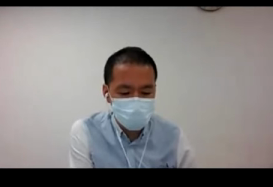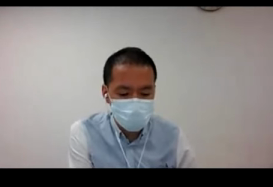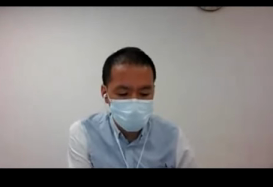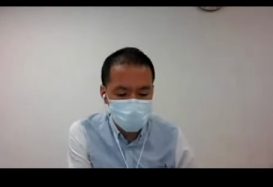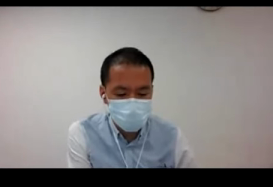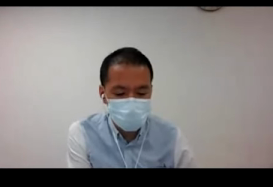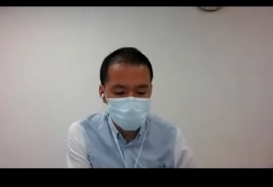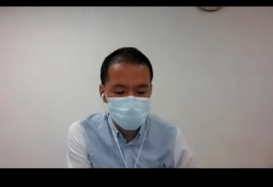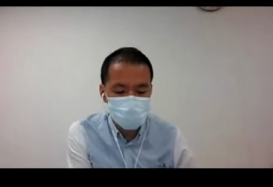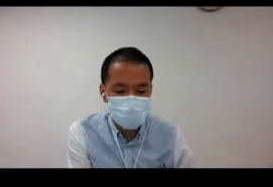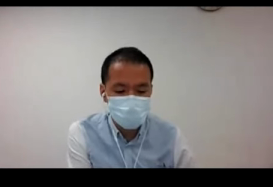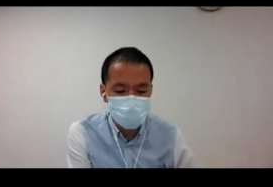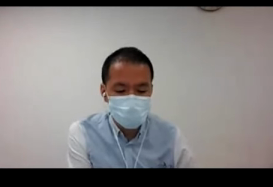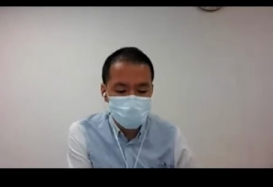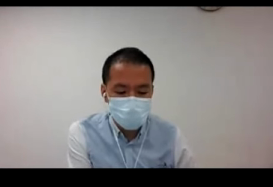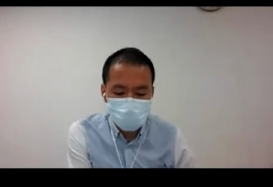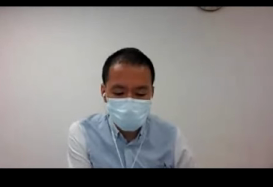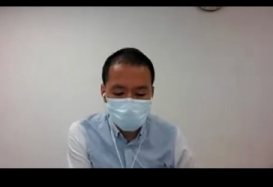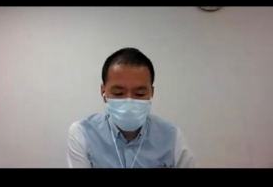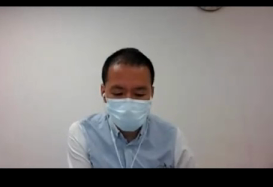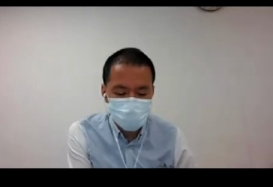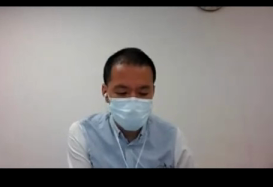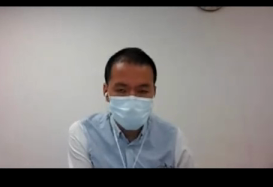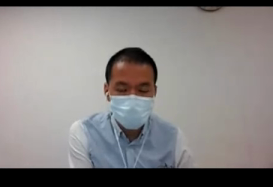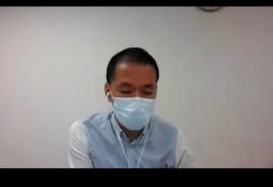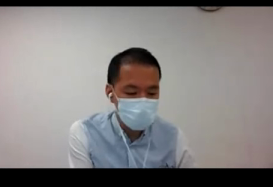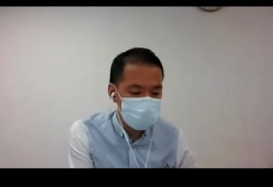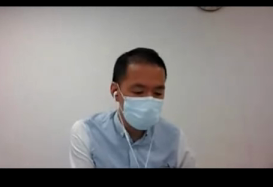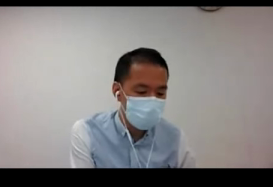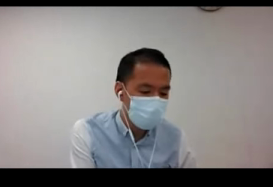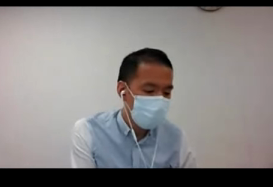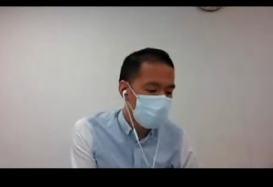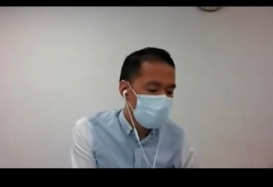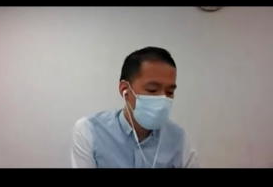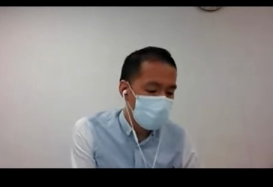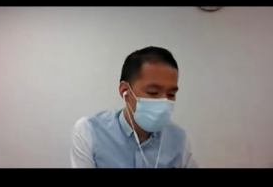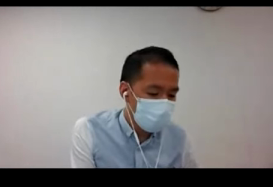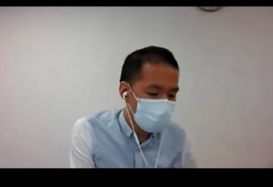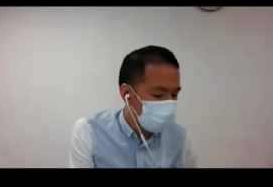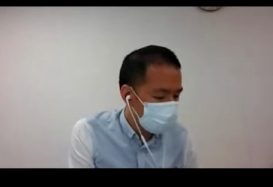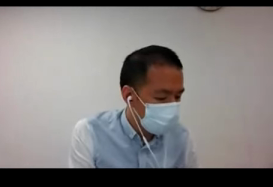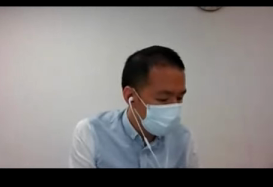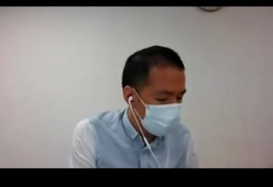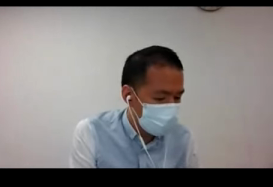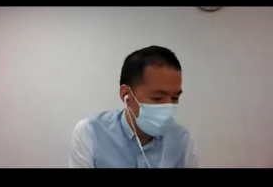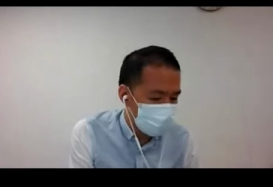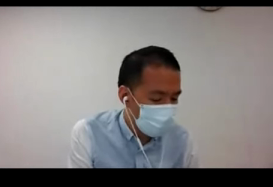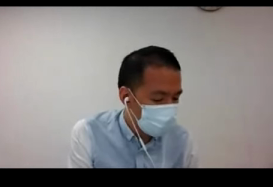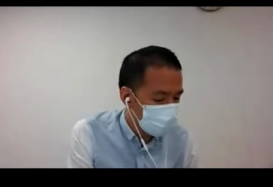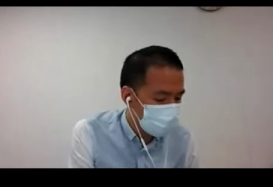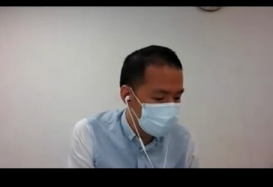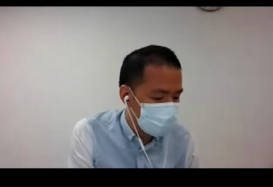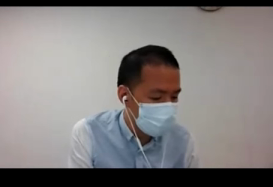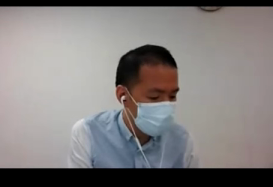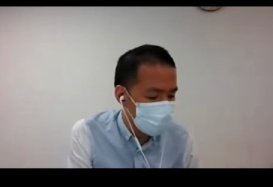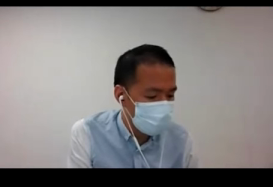setting, triage, pre-hospital care, policy, leadership, and management. Professor Lee